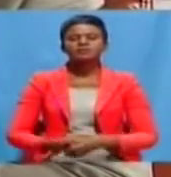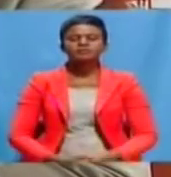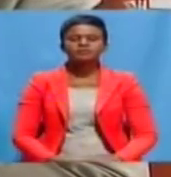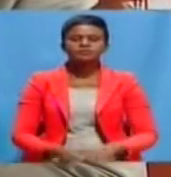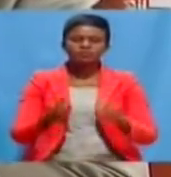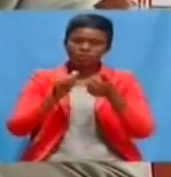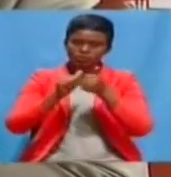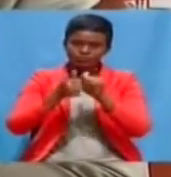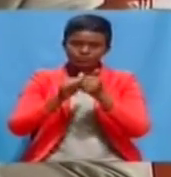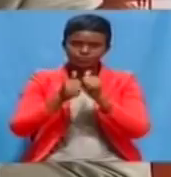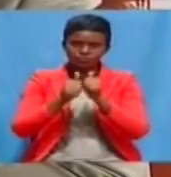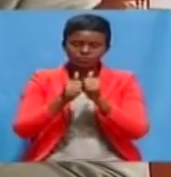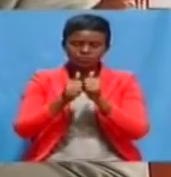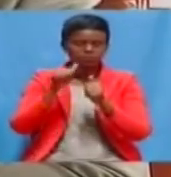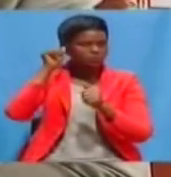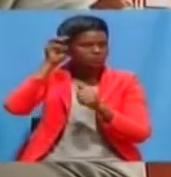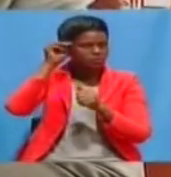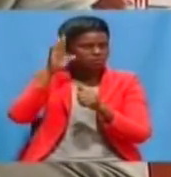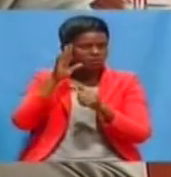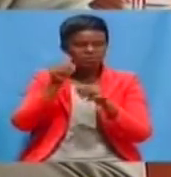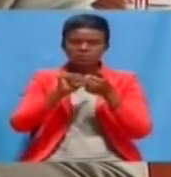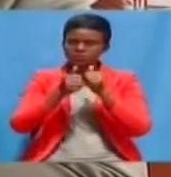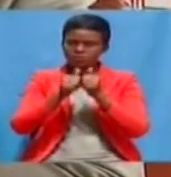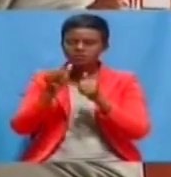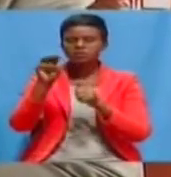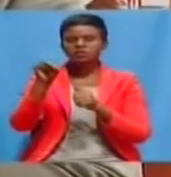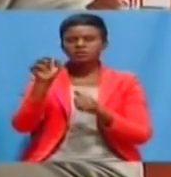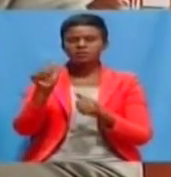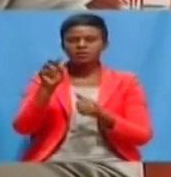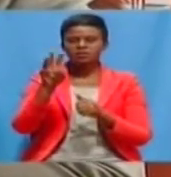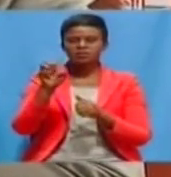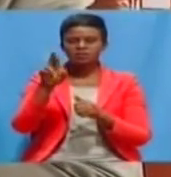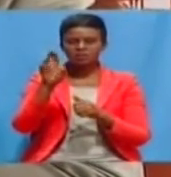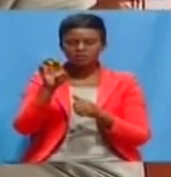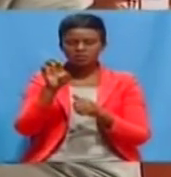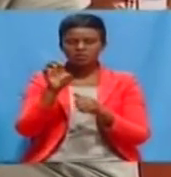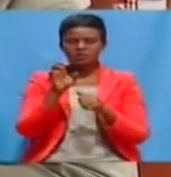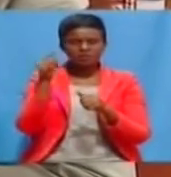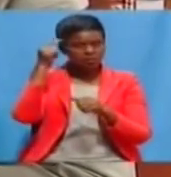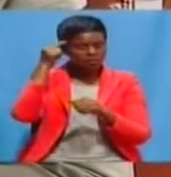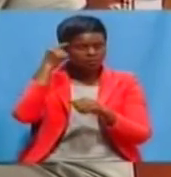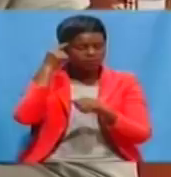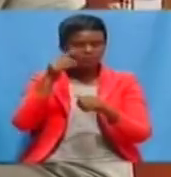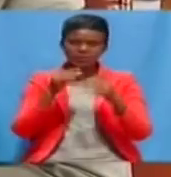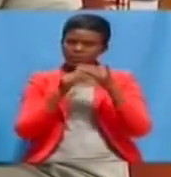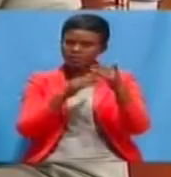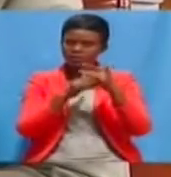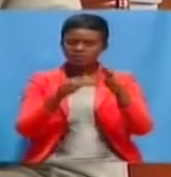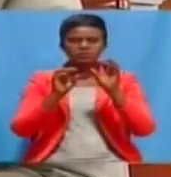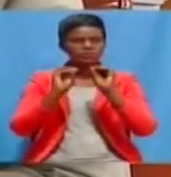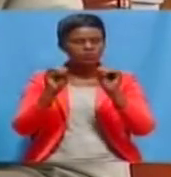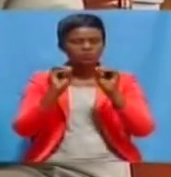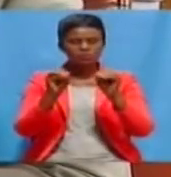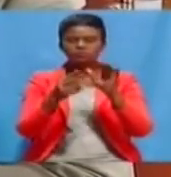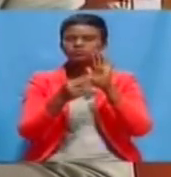And in sports, Minister of Sports Moses Mawere says government is not against national football team coach Watson Miranda